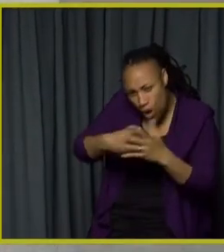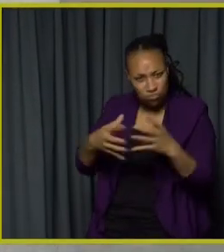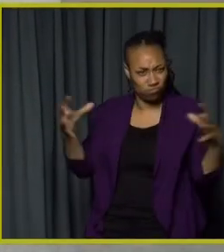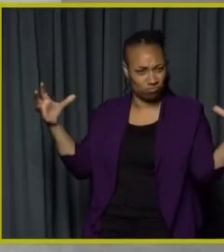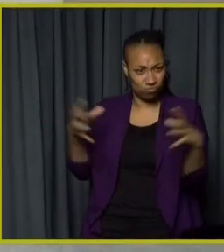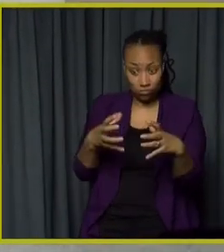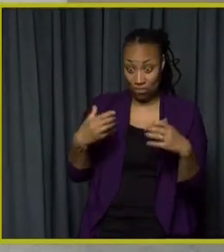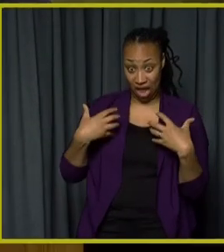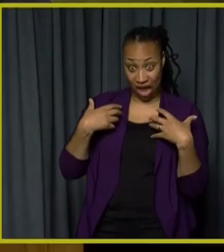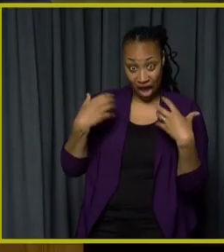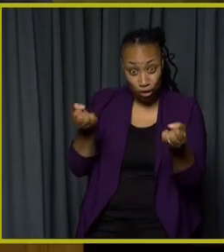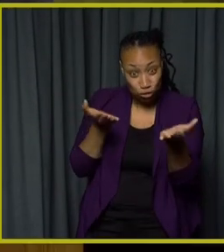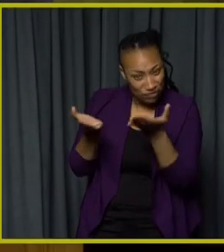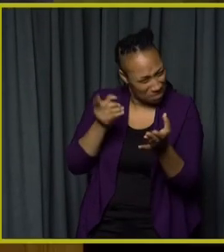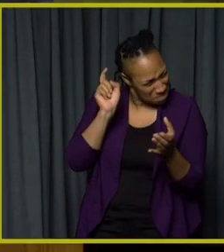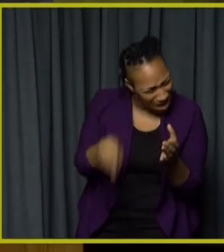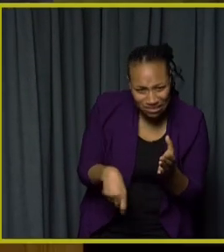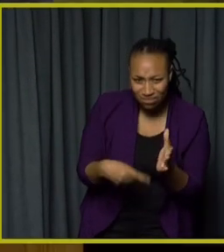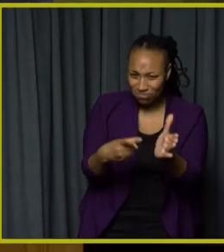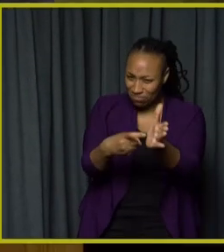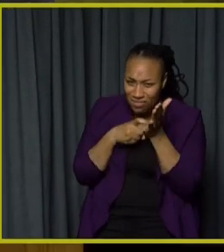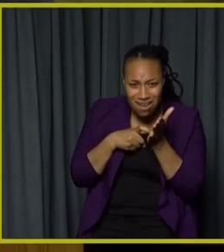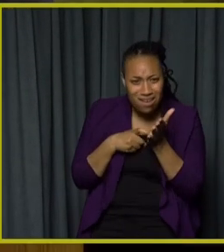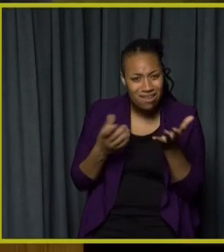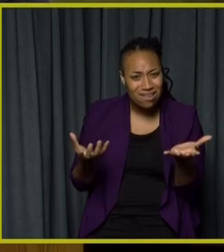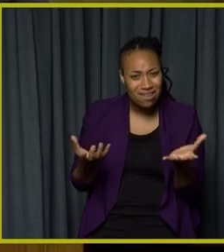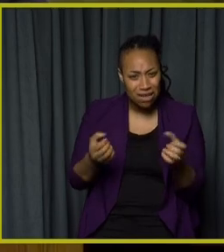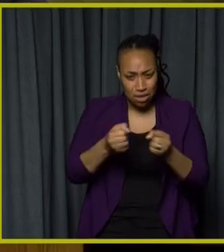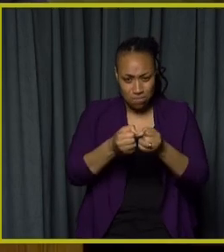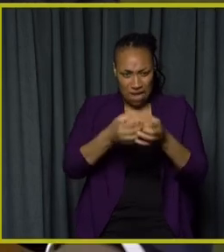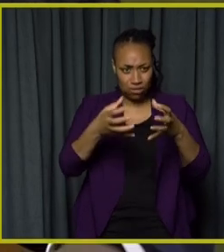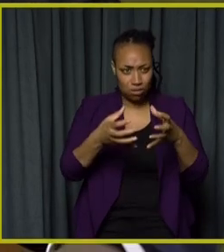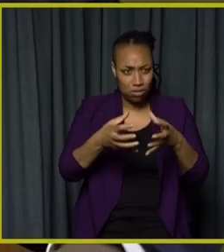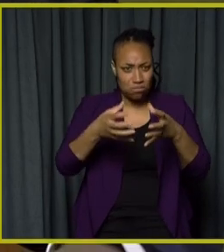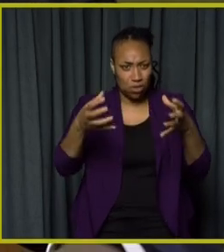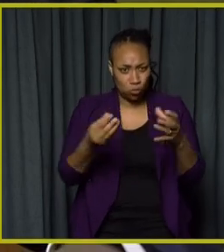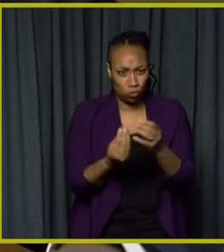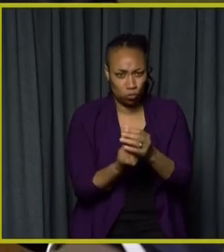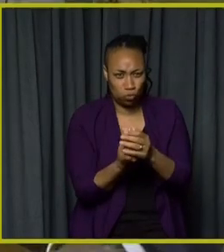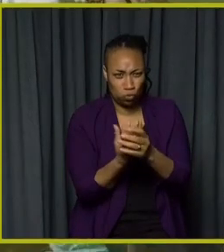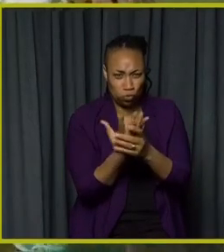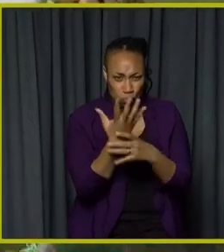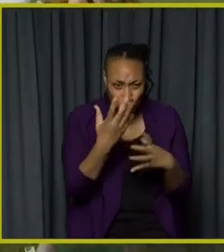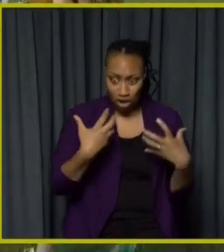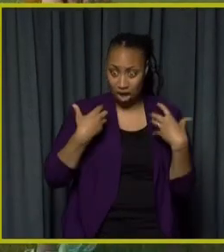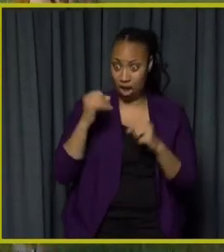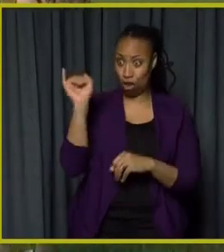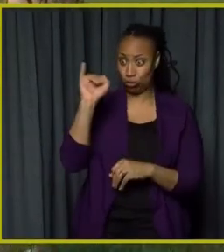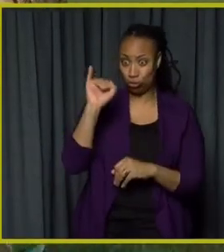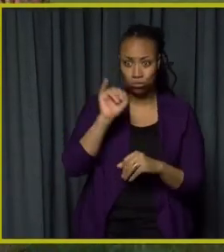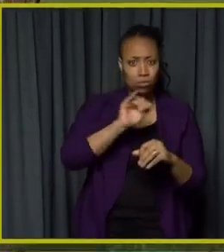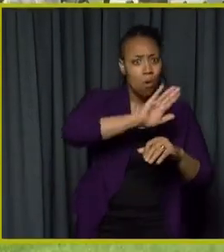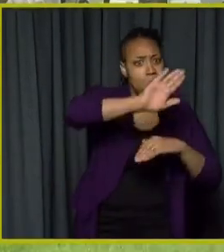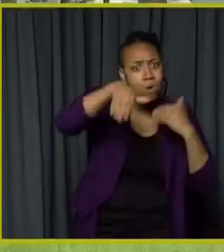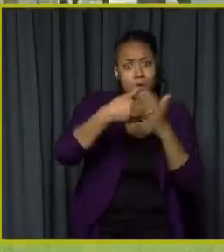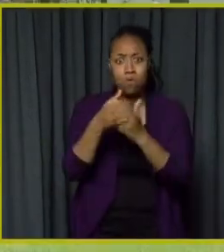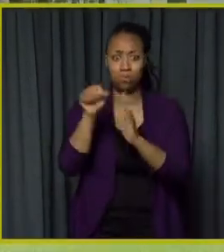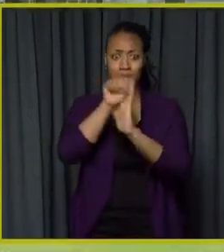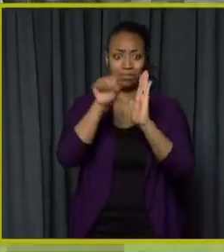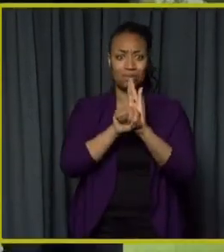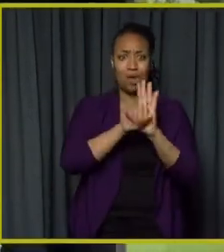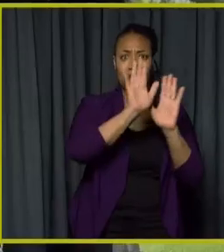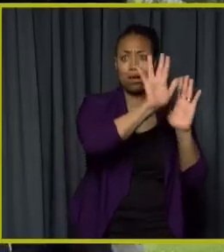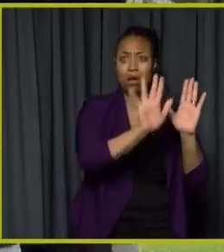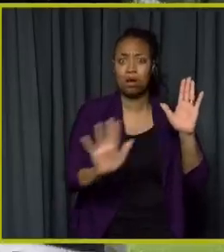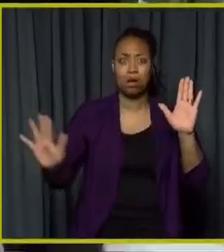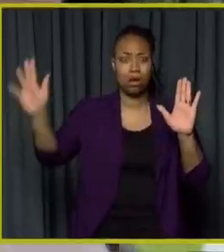We demand the expansion of Medicaid in every state. We want